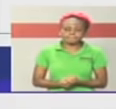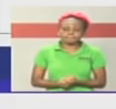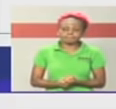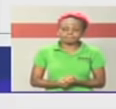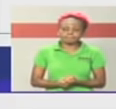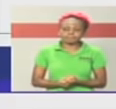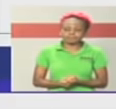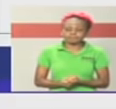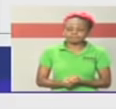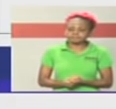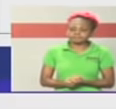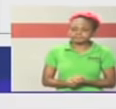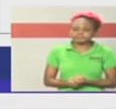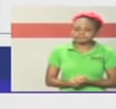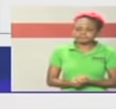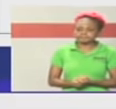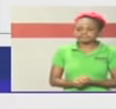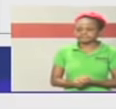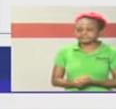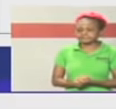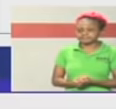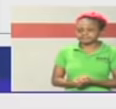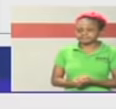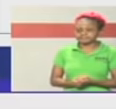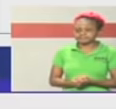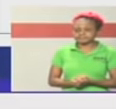acpnews.com. And despite